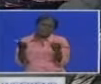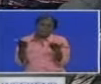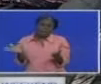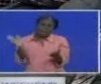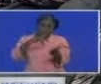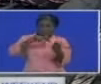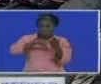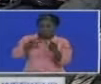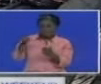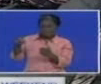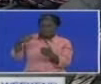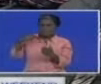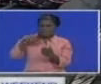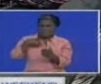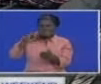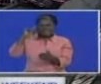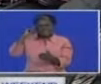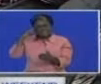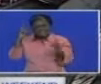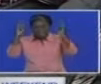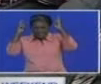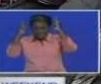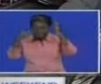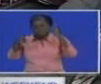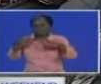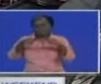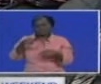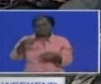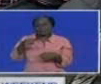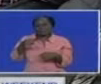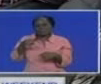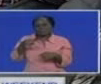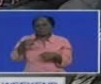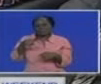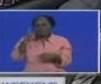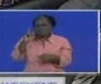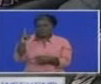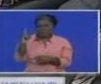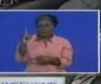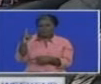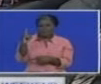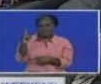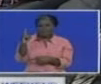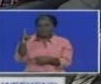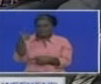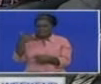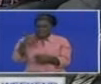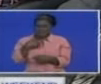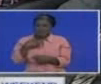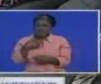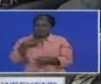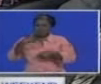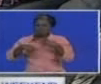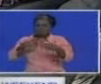Kajwang, I found the Eldoret issue, I mean, we must contextualize it. One, there has been this